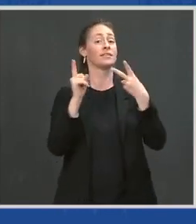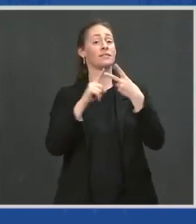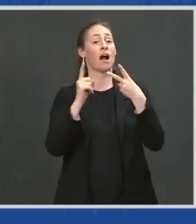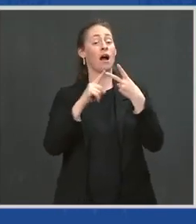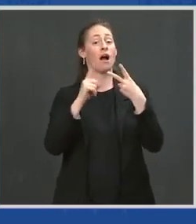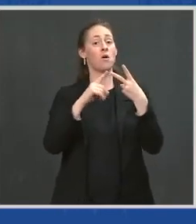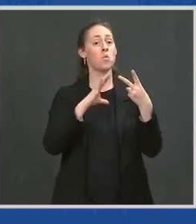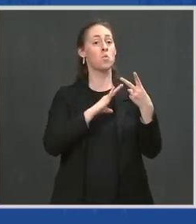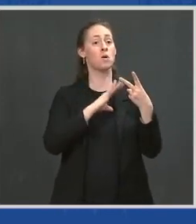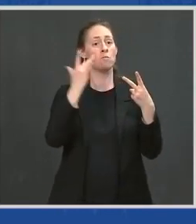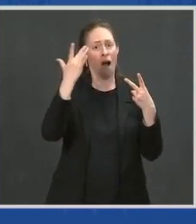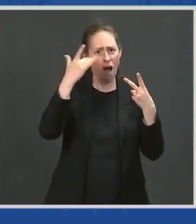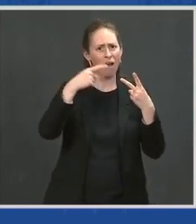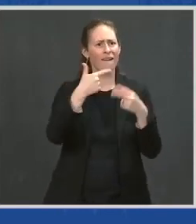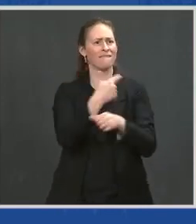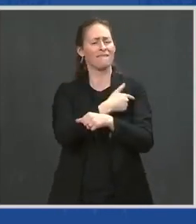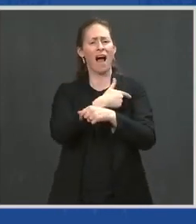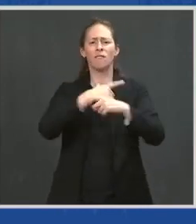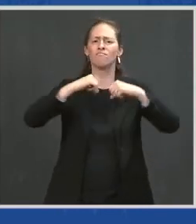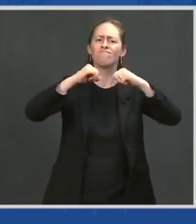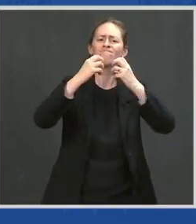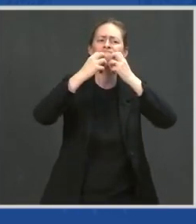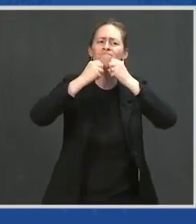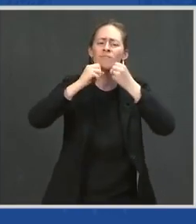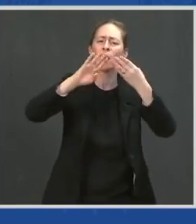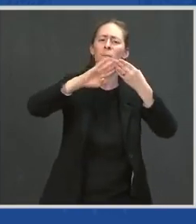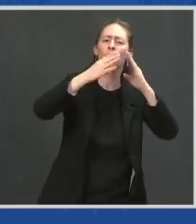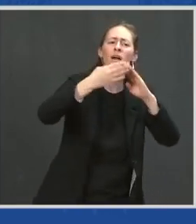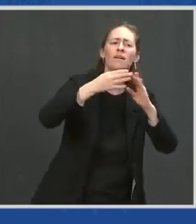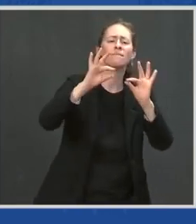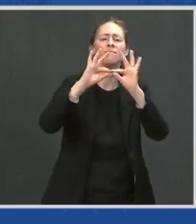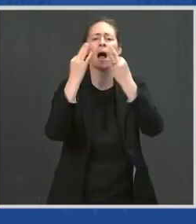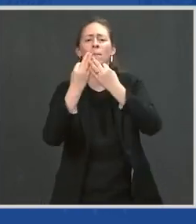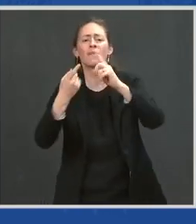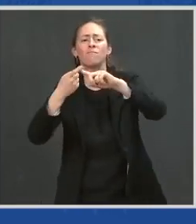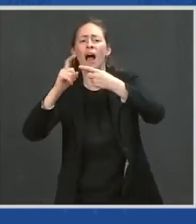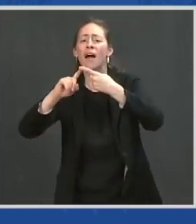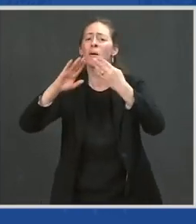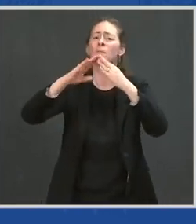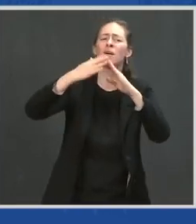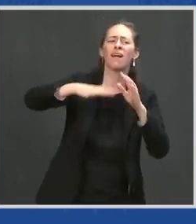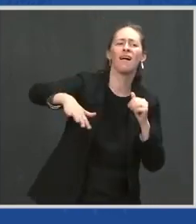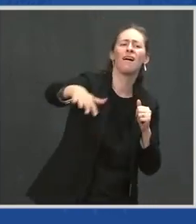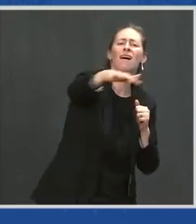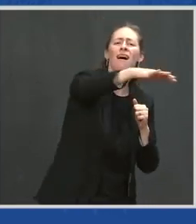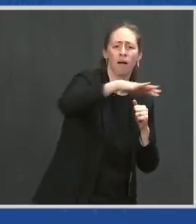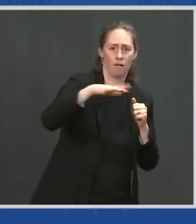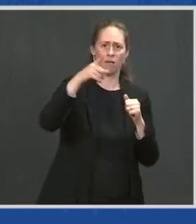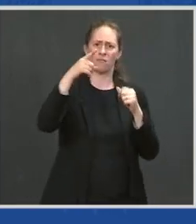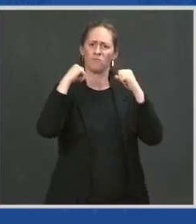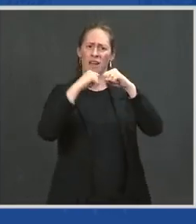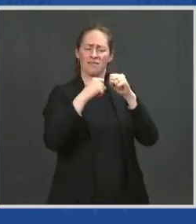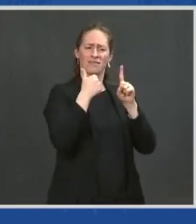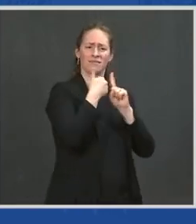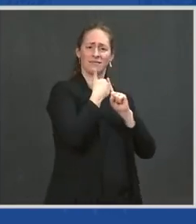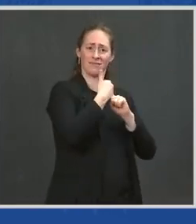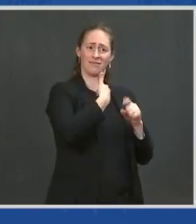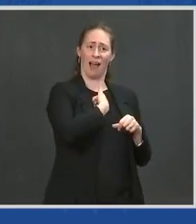your family, your friends, and your neighbors. Vaccines can save your own life, but they can also save your grandmother's